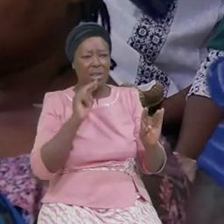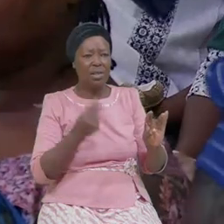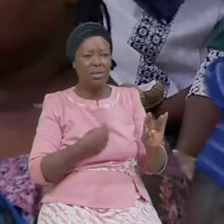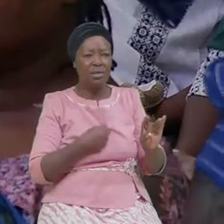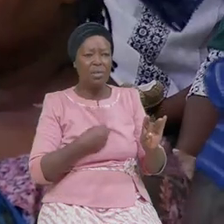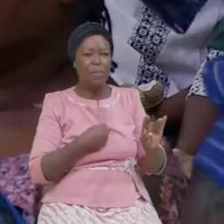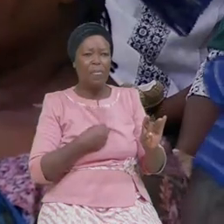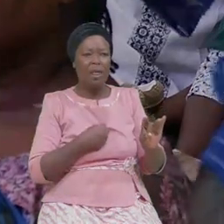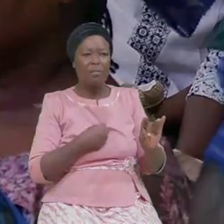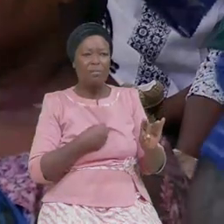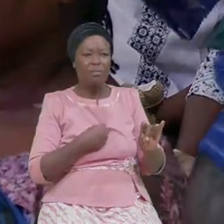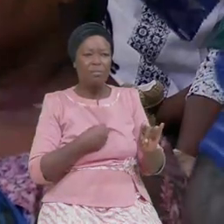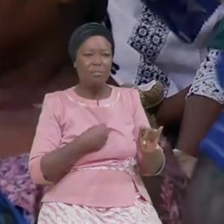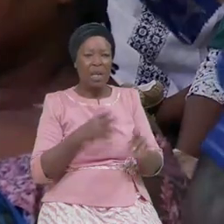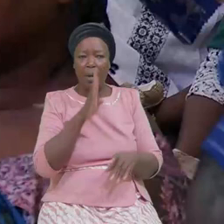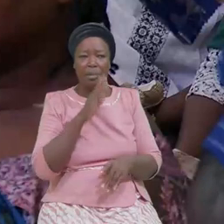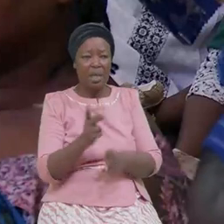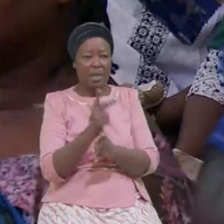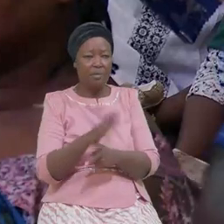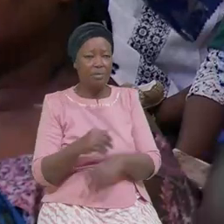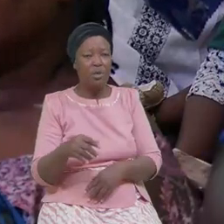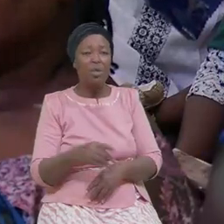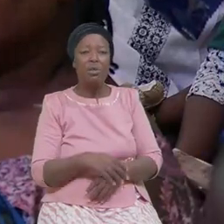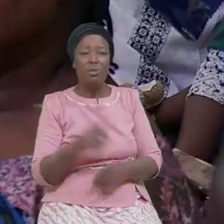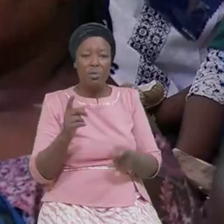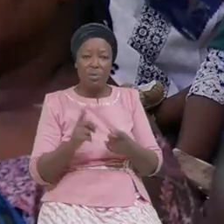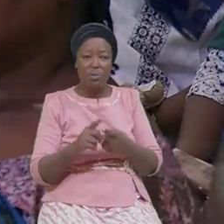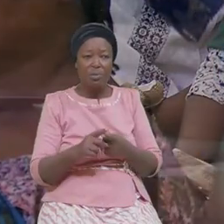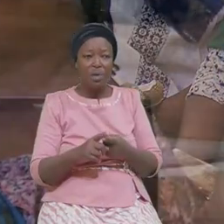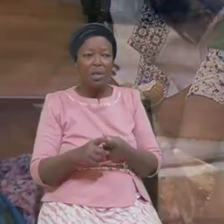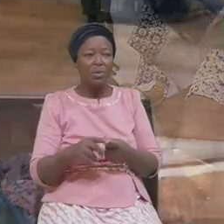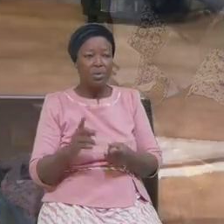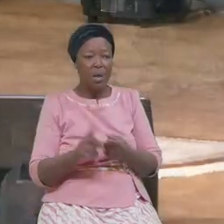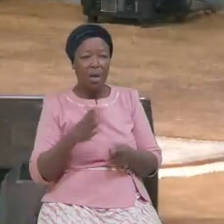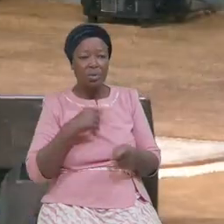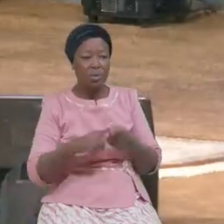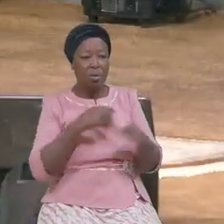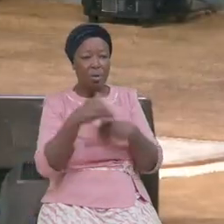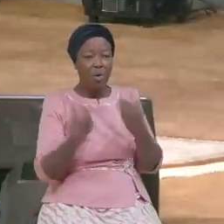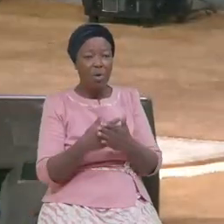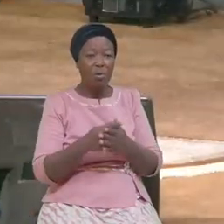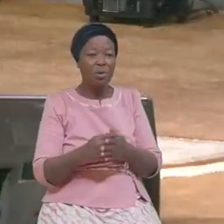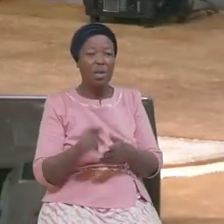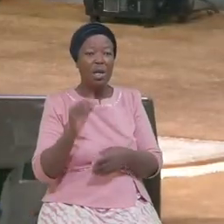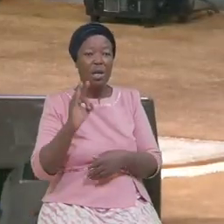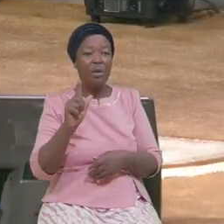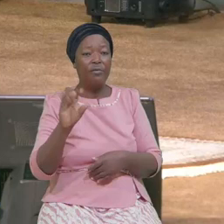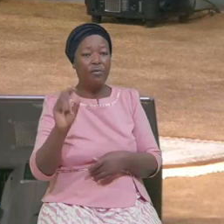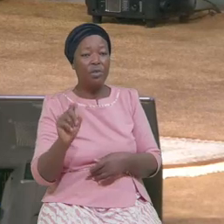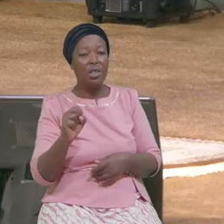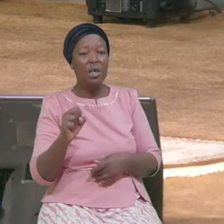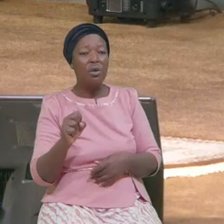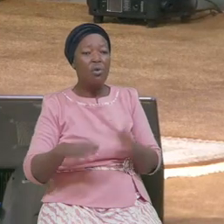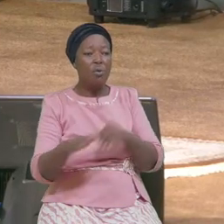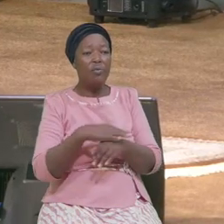us, "Take heed therefore unto yourselves and to all the flock over the which the Holy Ghost has